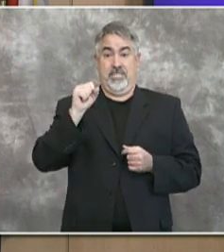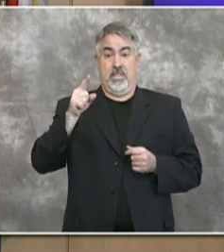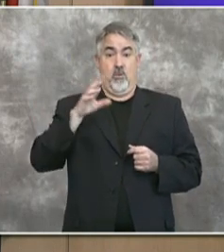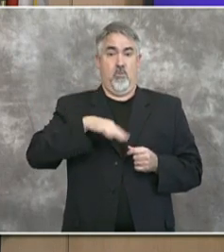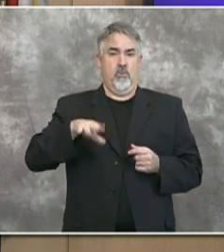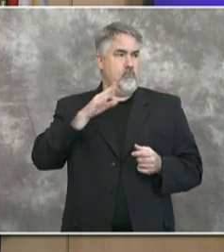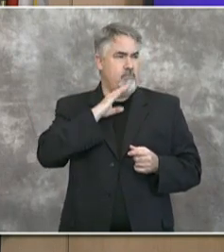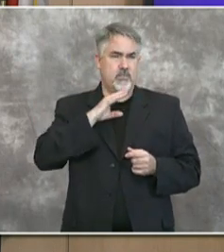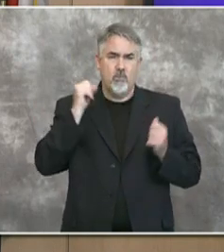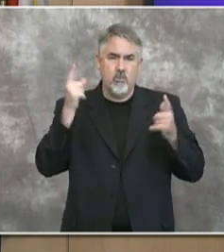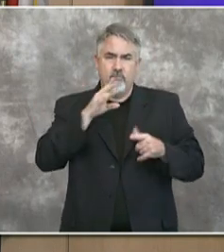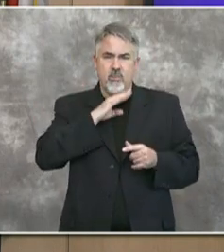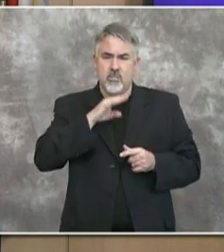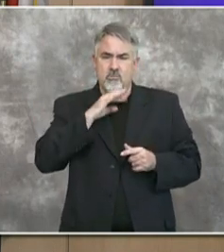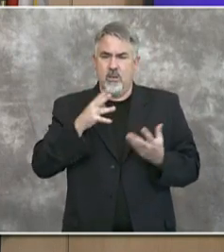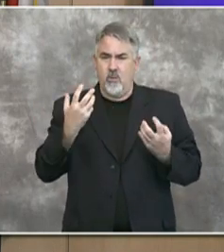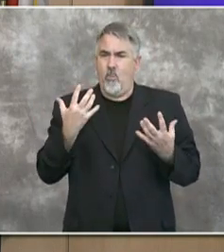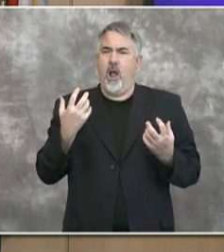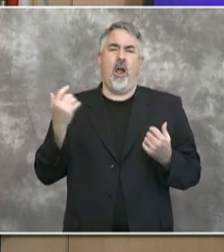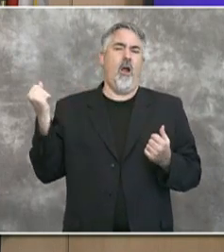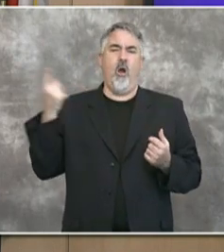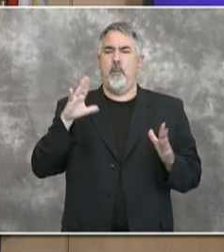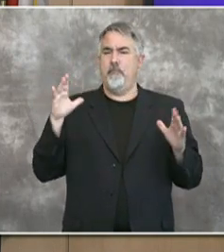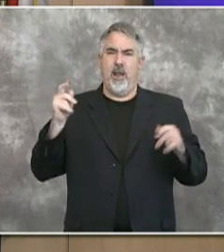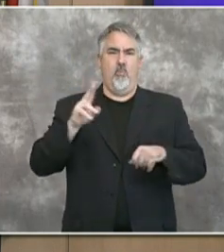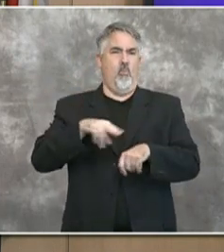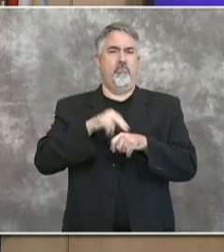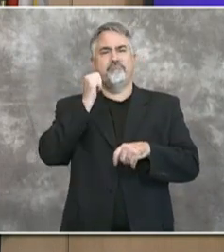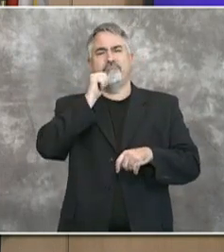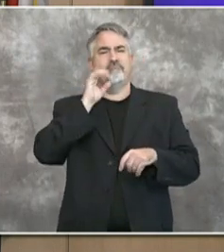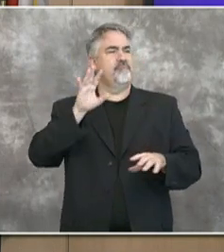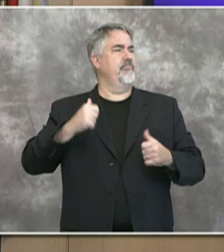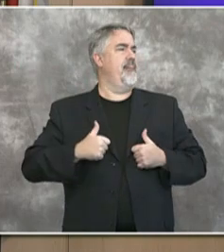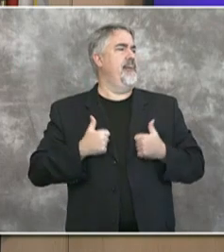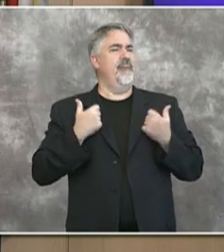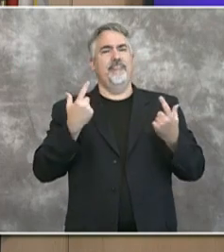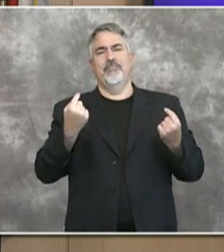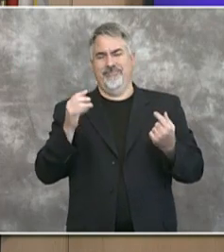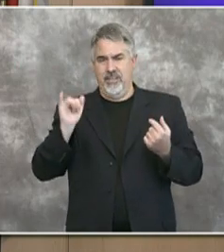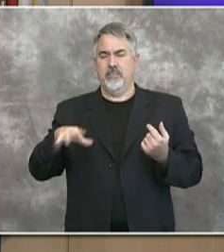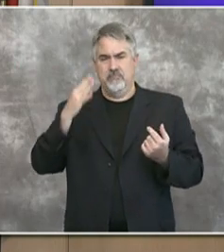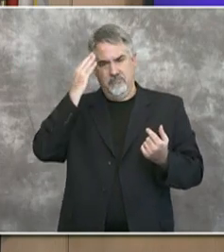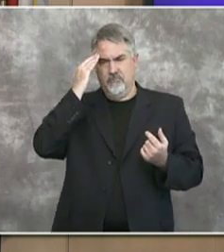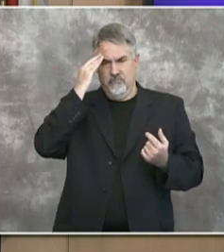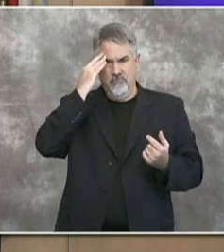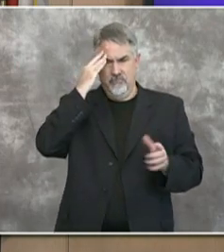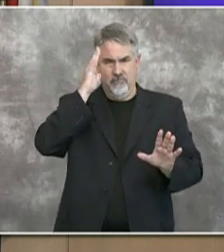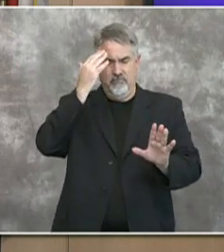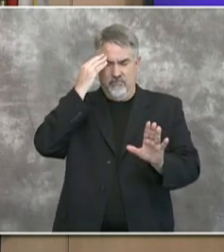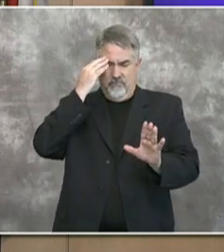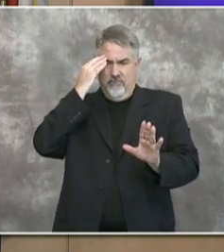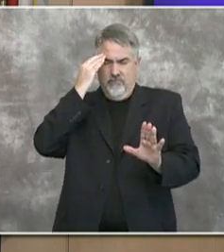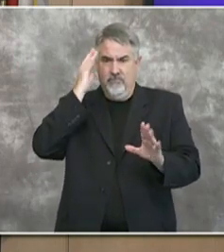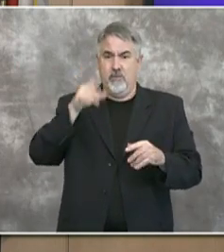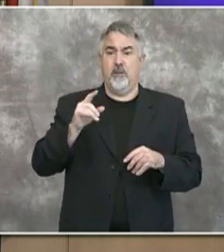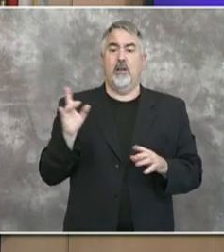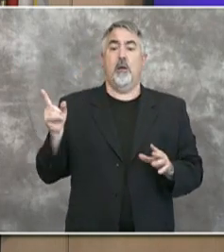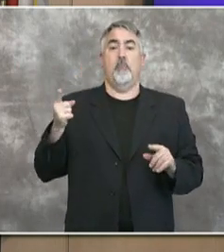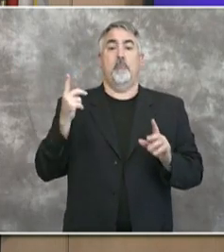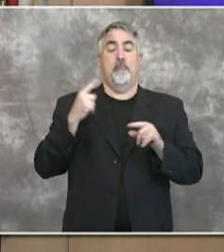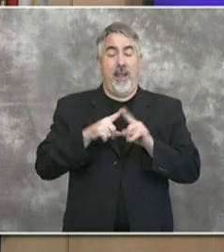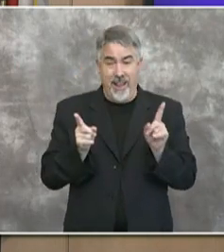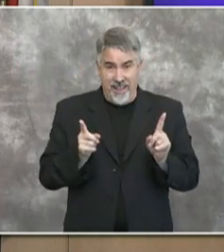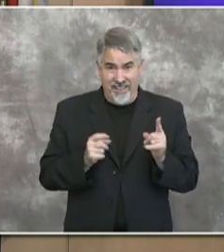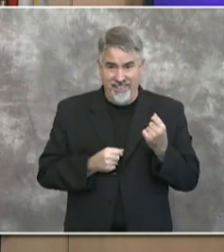to get back to what they're accustomed to in terms of a way of life. But we also know that the public health orders